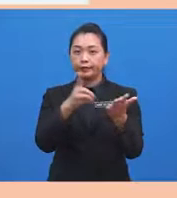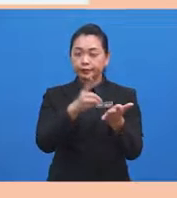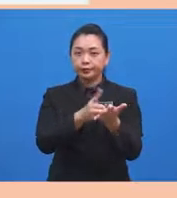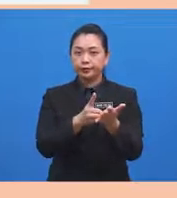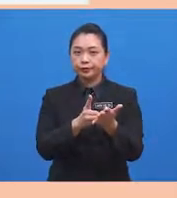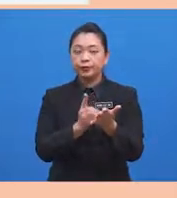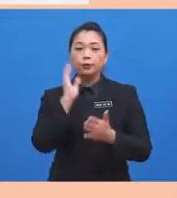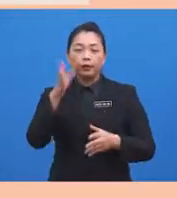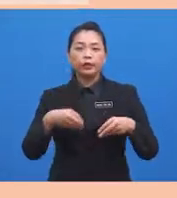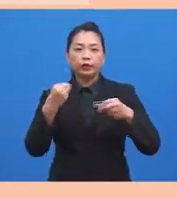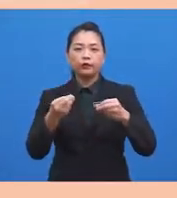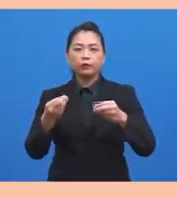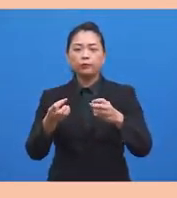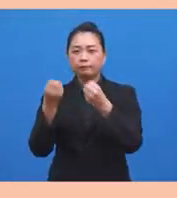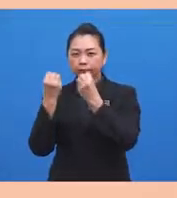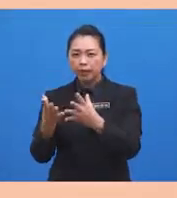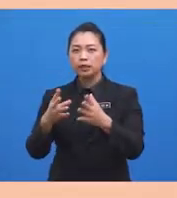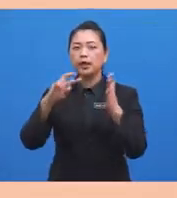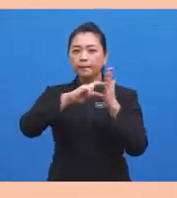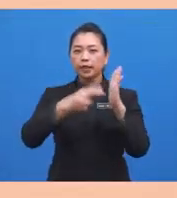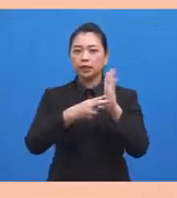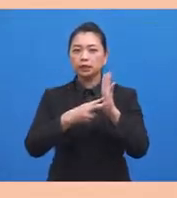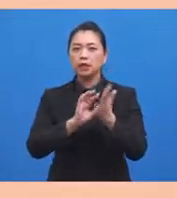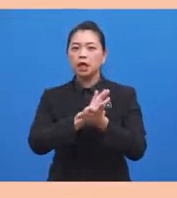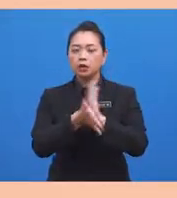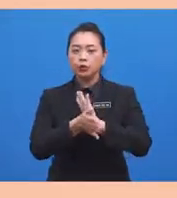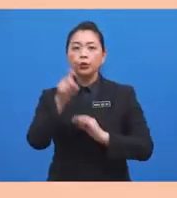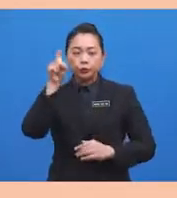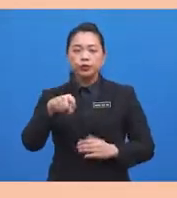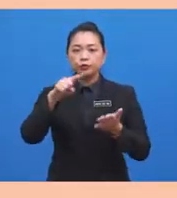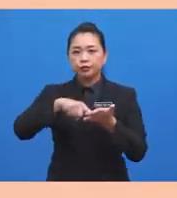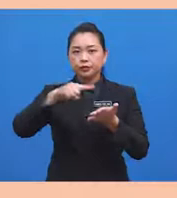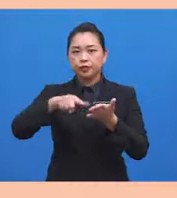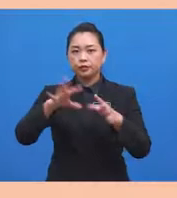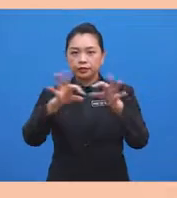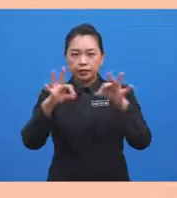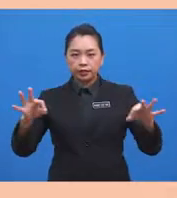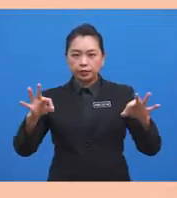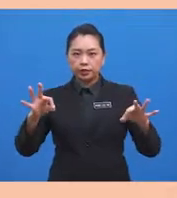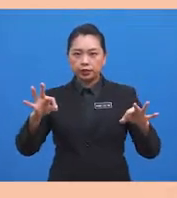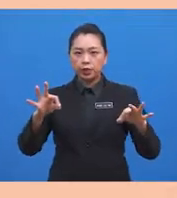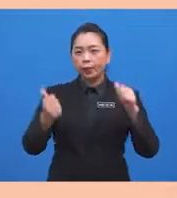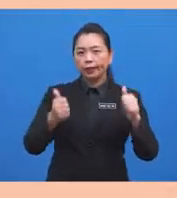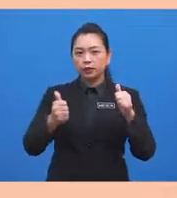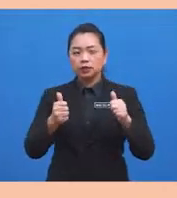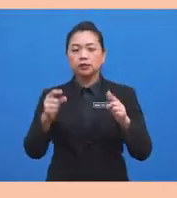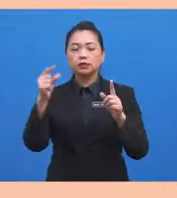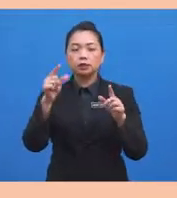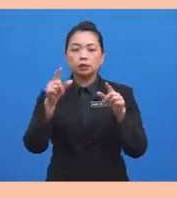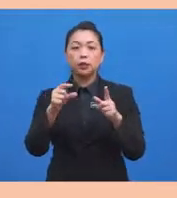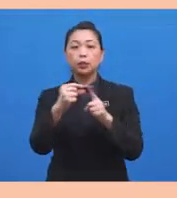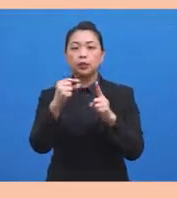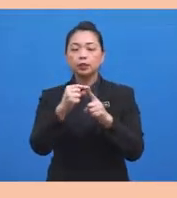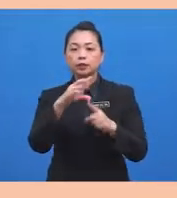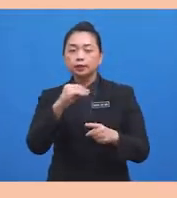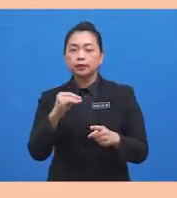will give you multiple meanings, many meanings, so you need to check with a sentence where the word is located and then